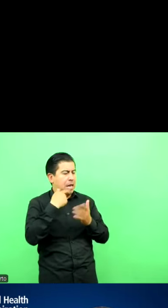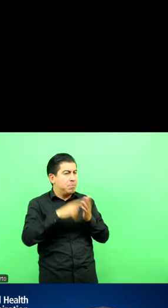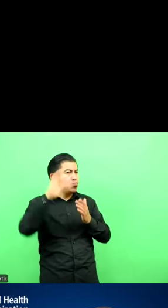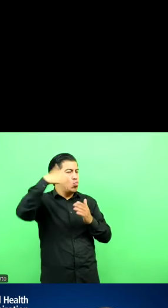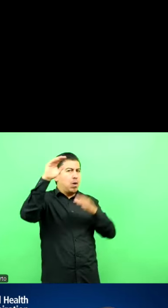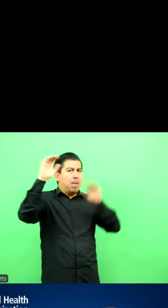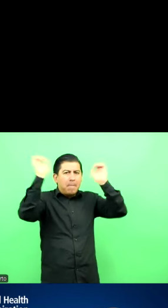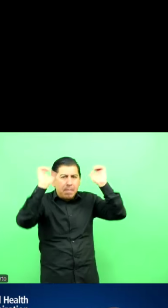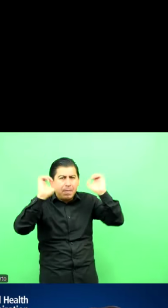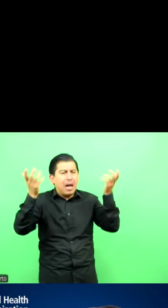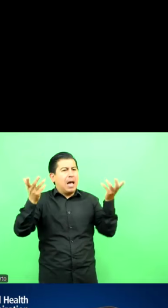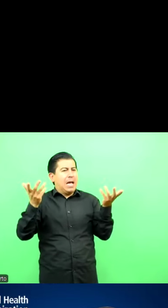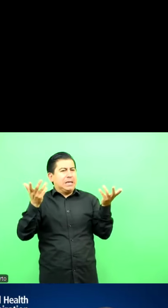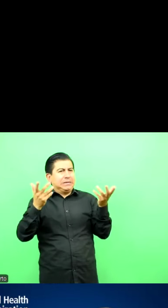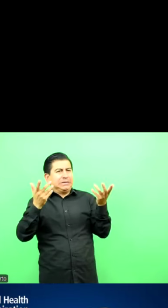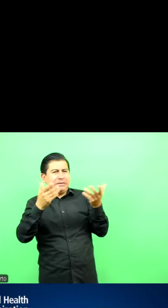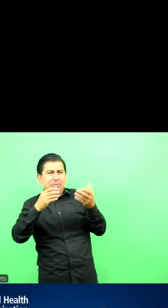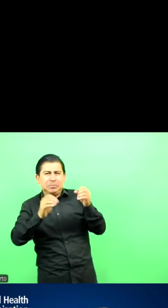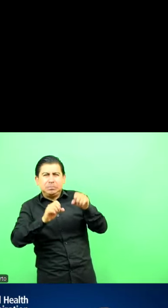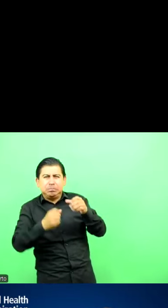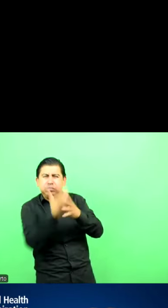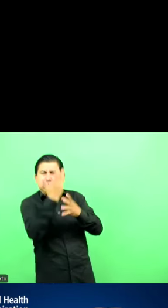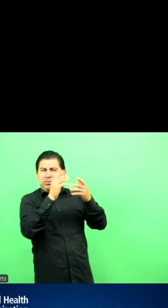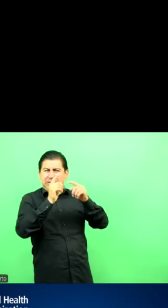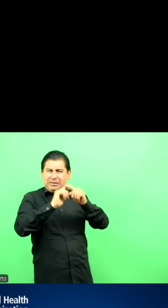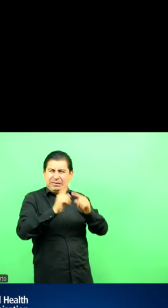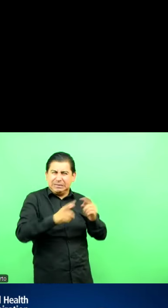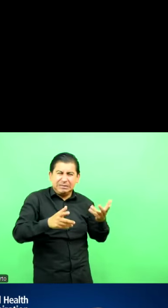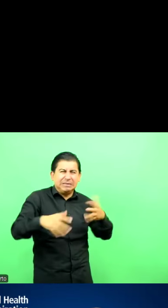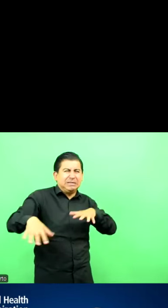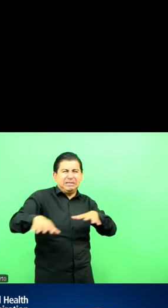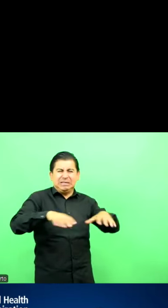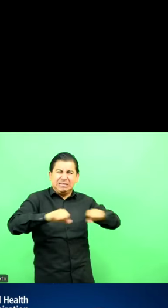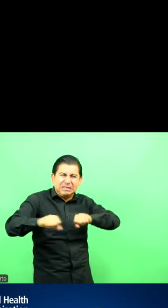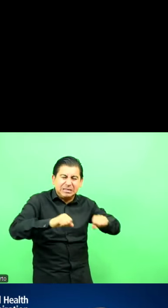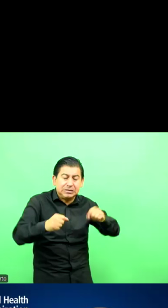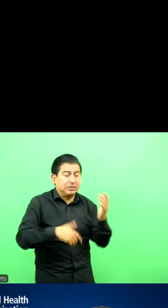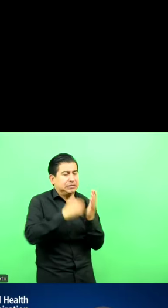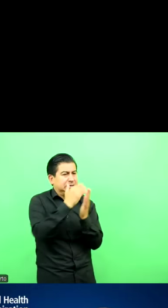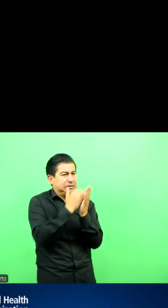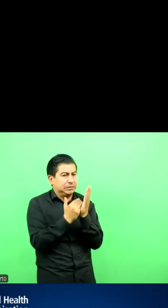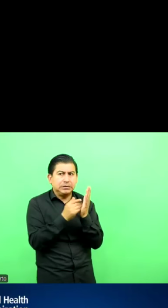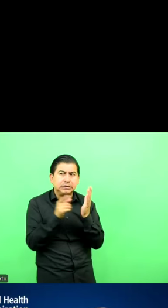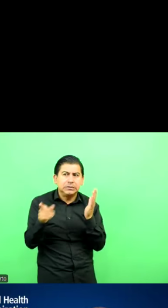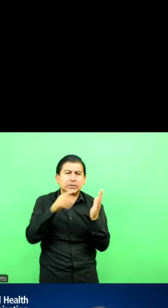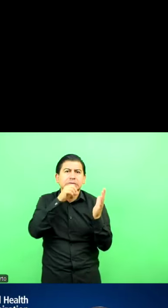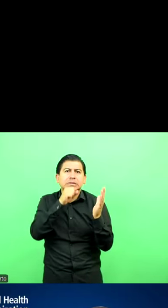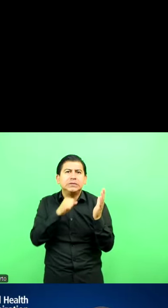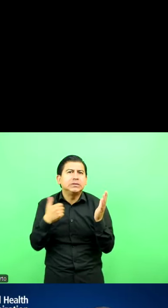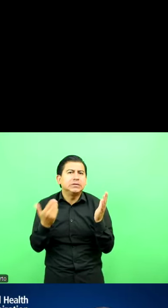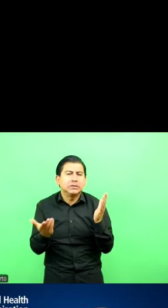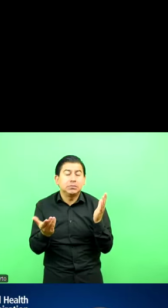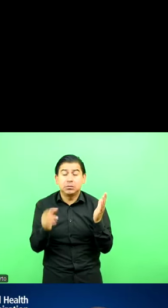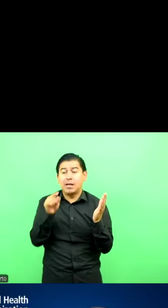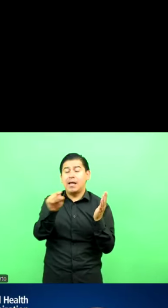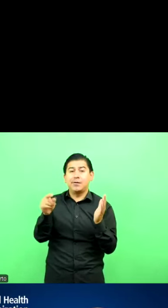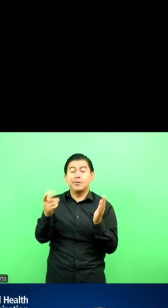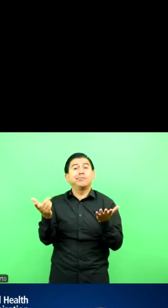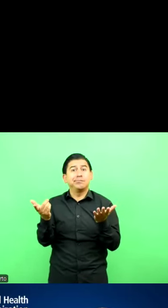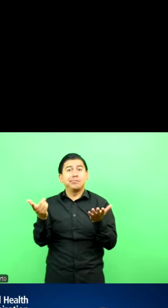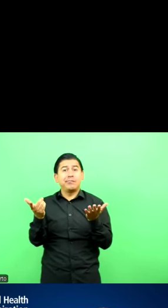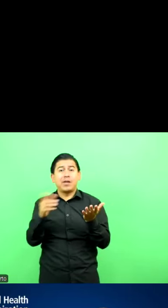they have their different unique challenges, such as mobility limitations, chronic health condition,